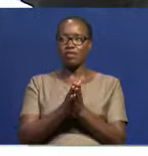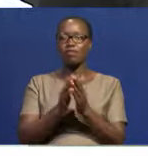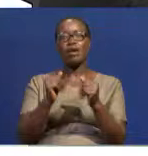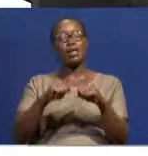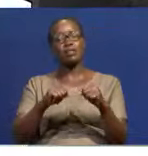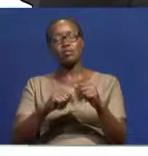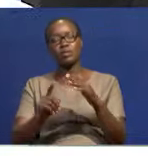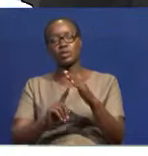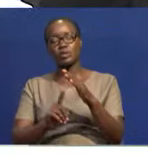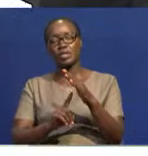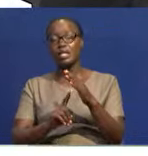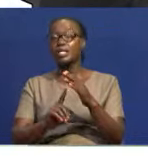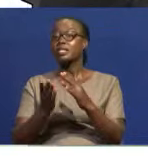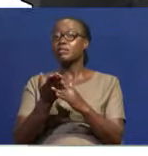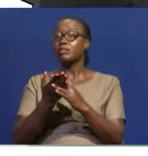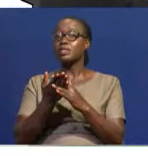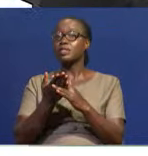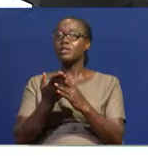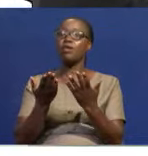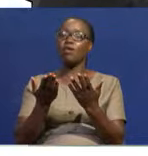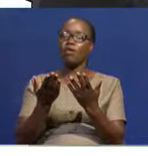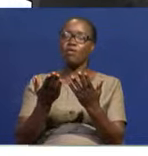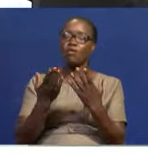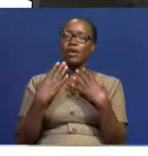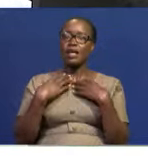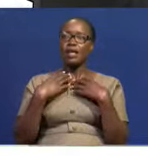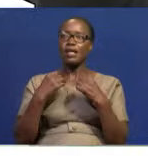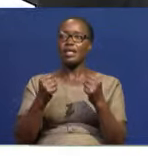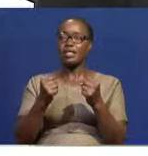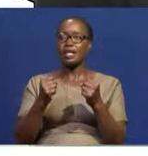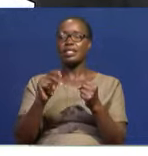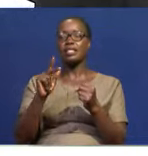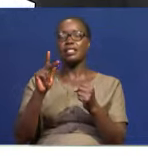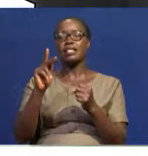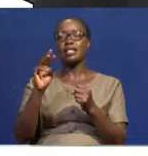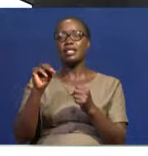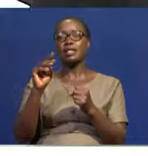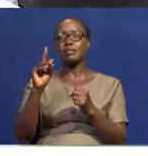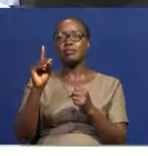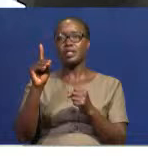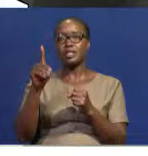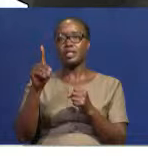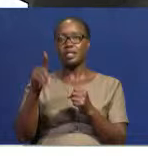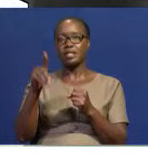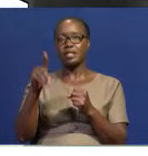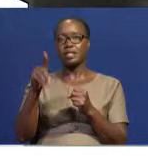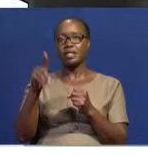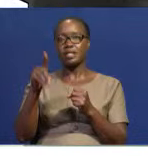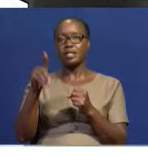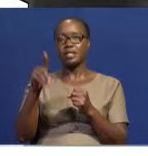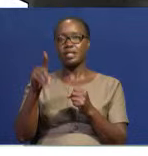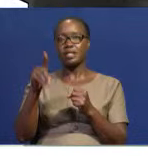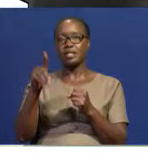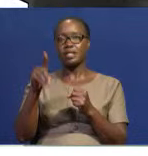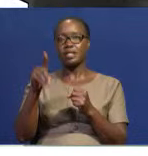between the Ministry of Health and the Kenya Medical Practitioners, Pharmacists and Dentists Union, KMPDU.